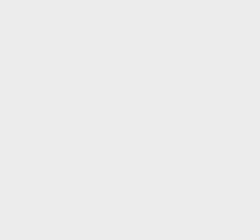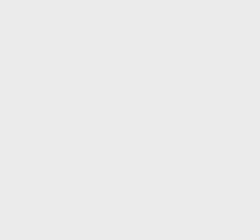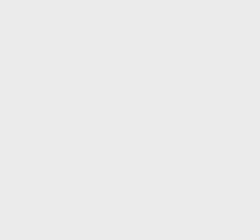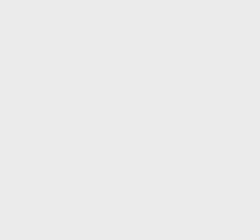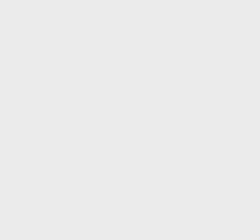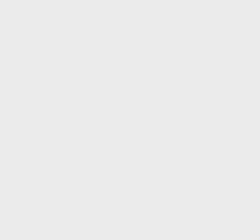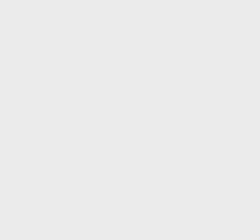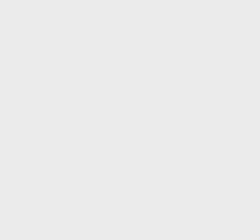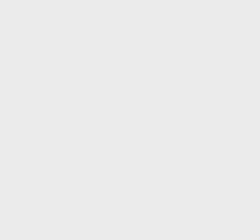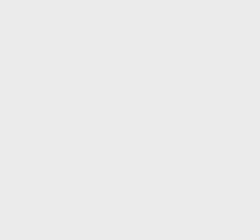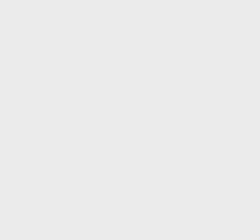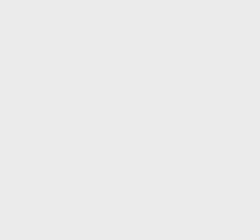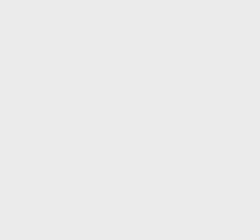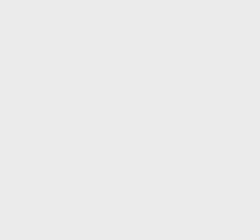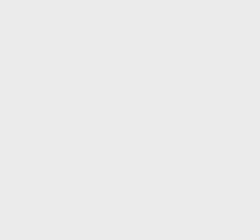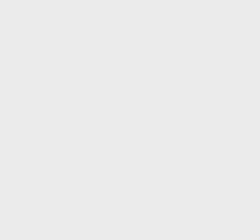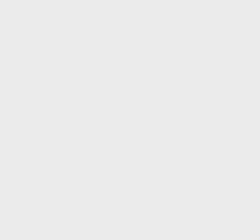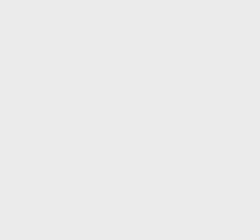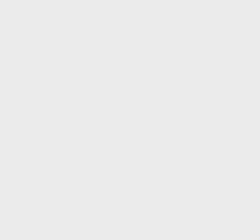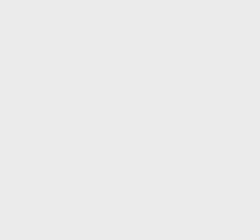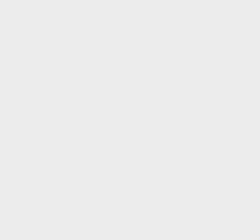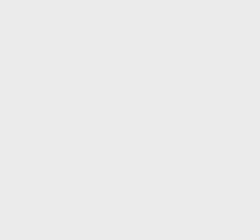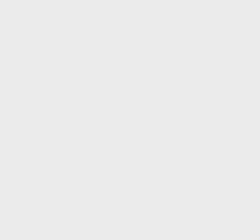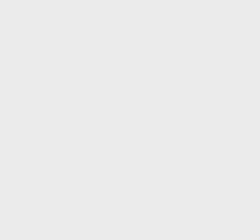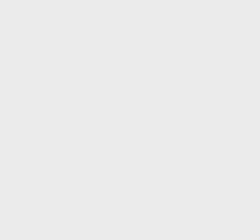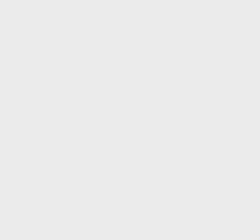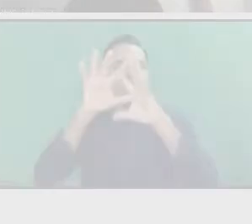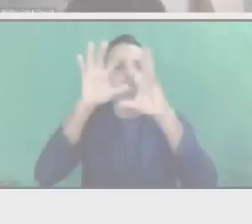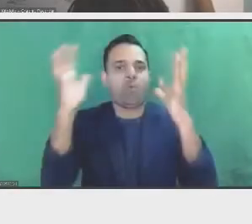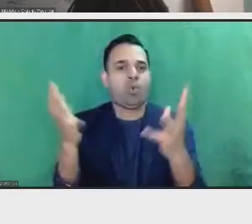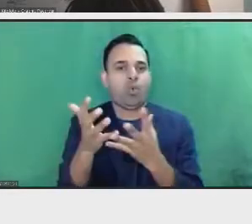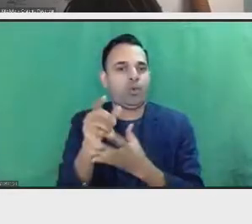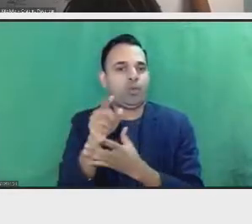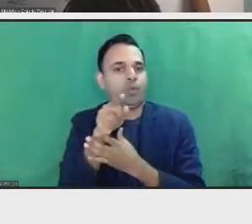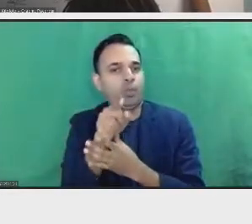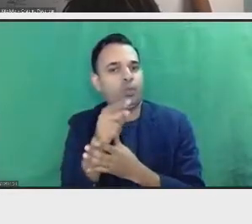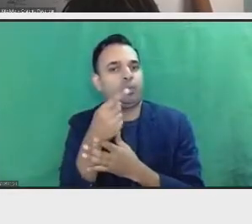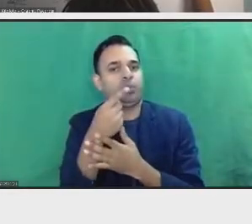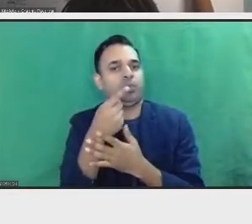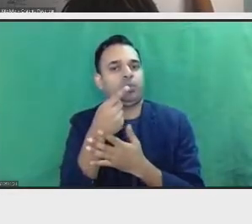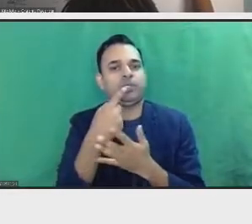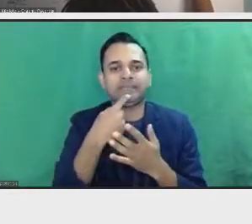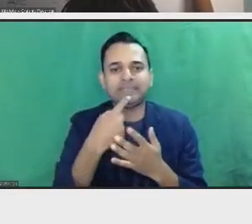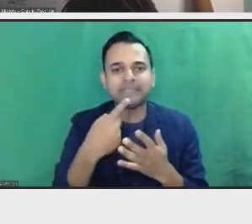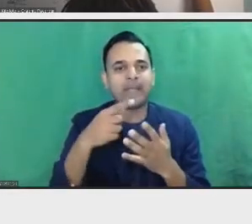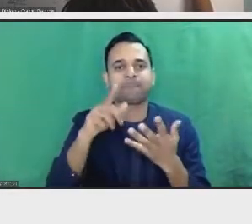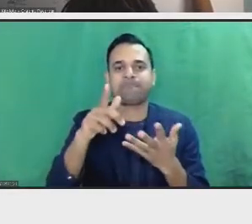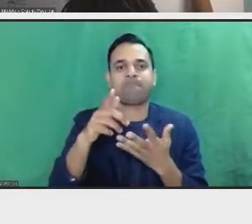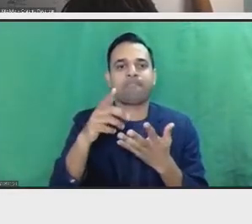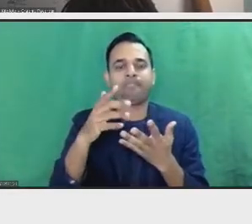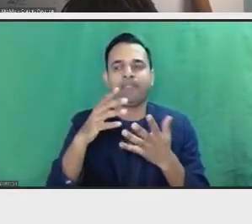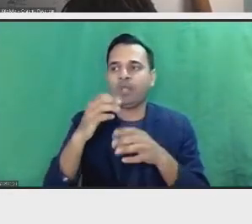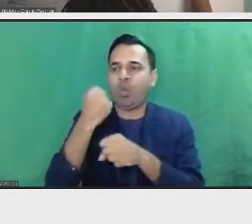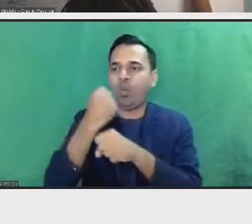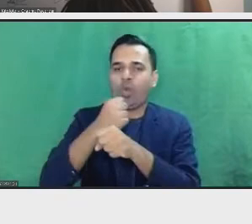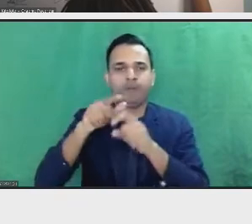you talk about the SDGs, you talk about the Gender Equality Forum. So now we also want to see the same aspiration being brought forward in